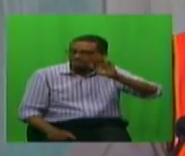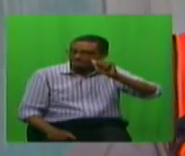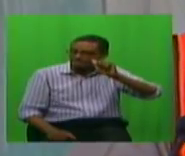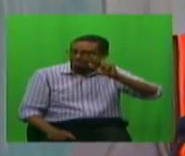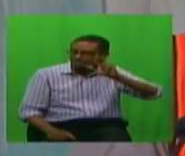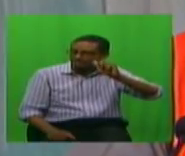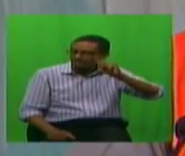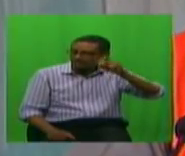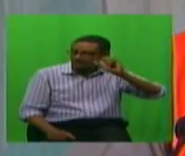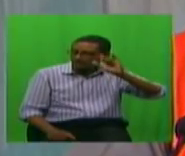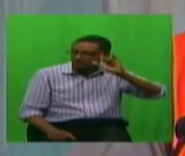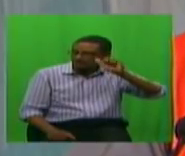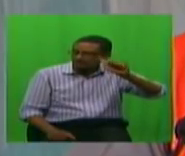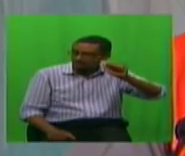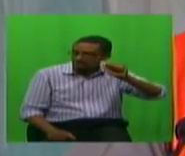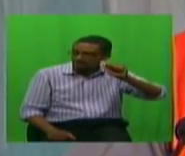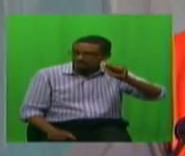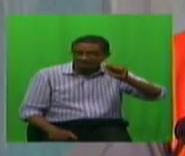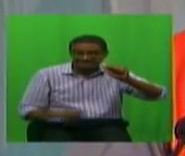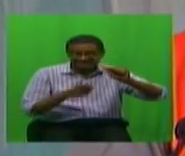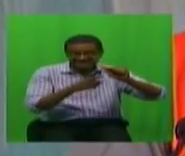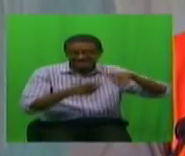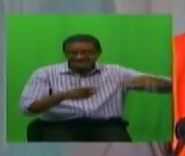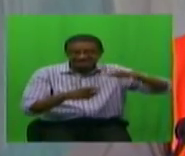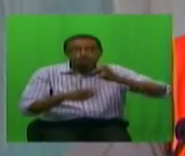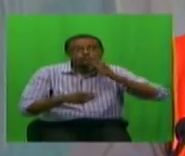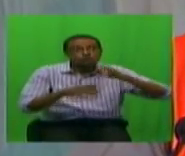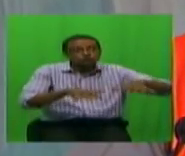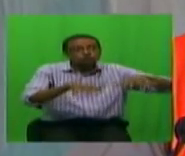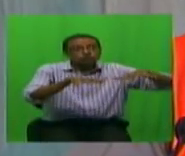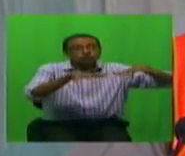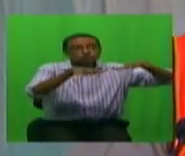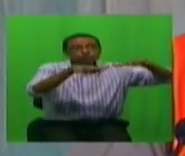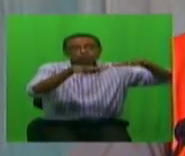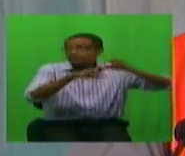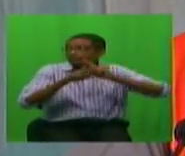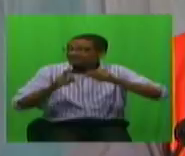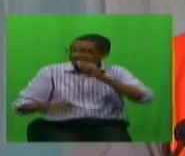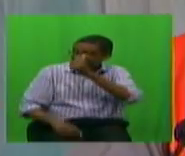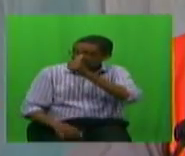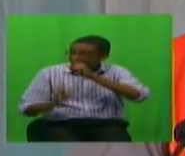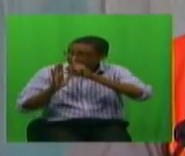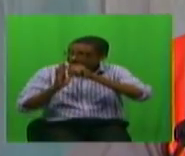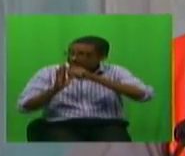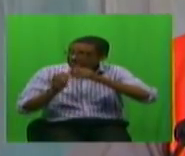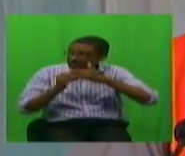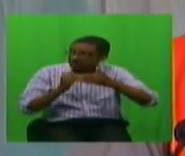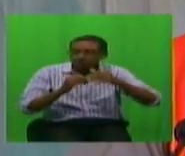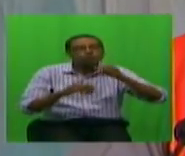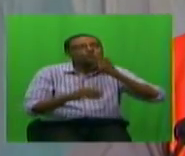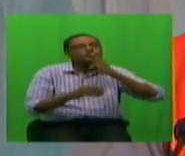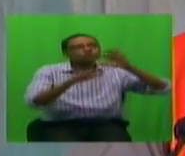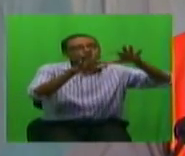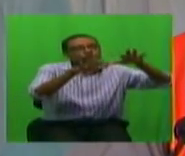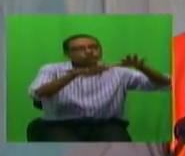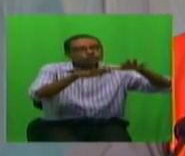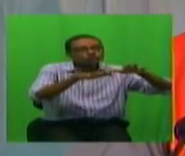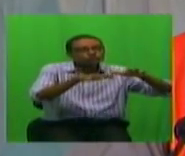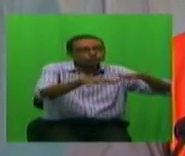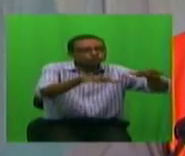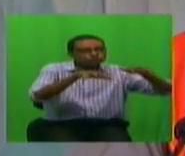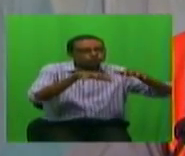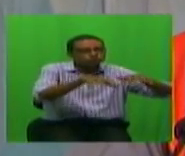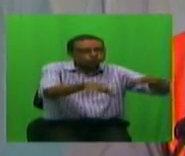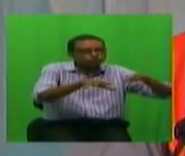route was flooded, and within 10 minutes, the water ran off. What that means is that your water courses are